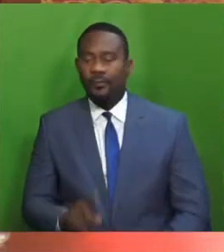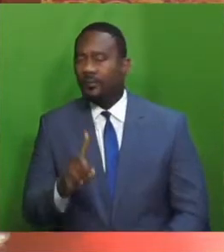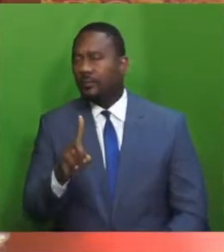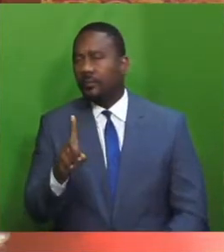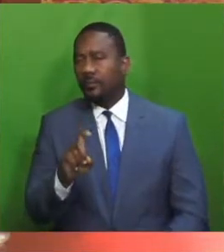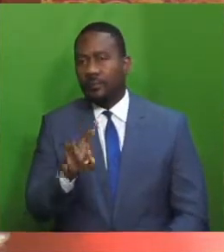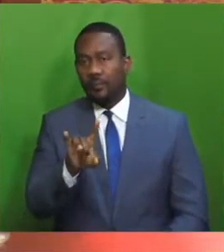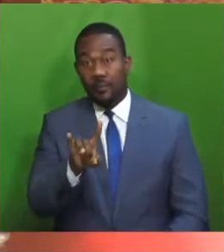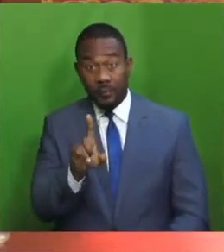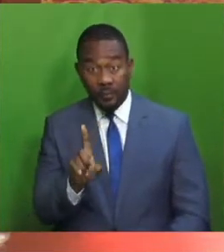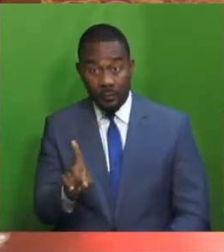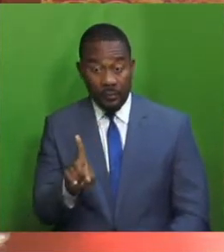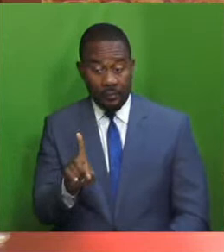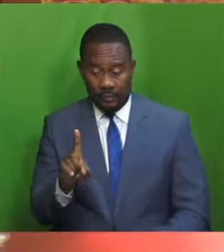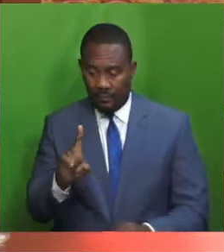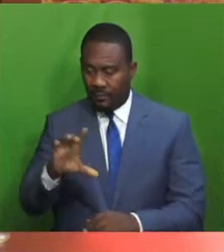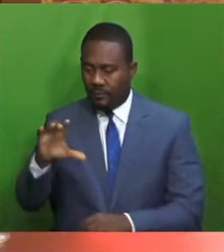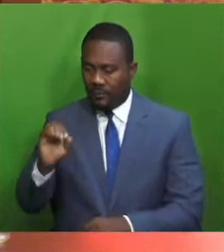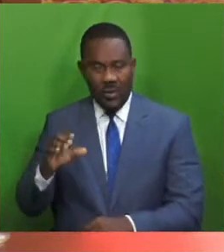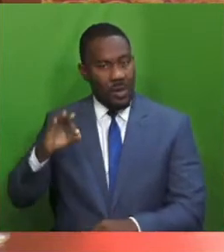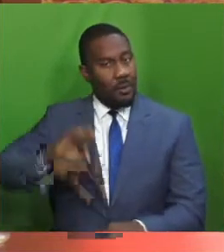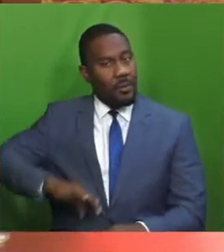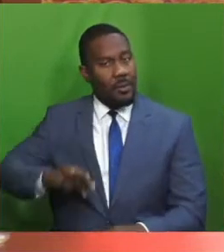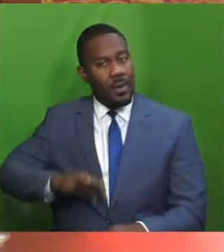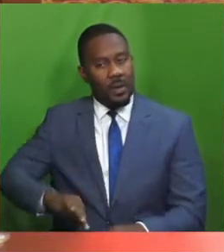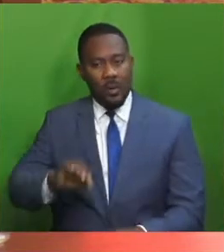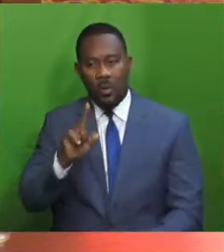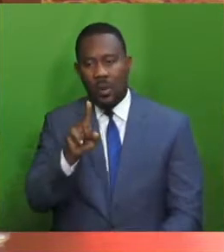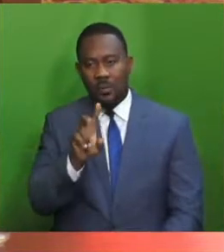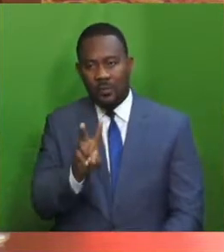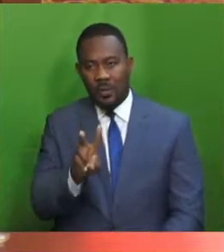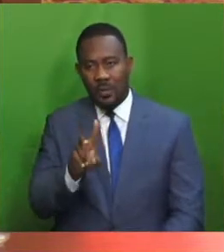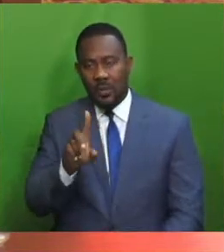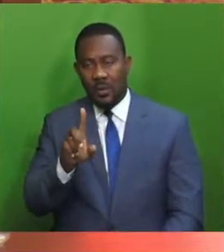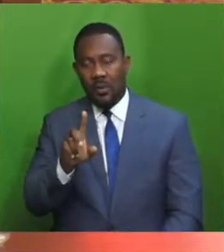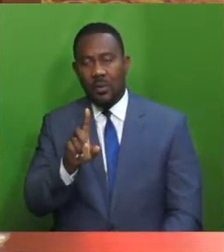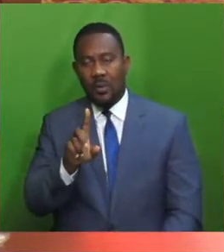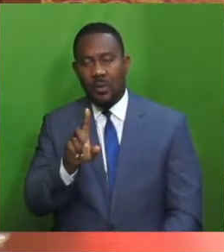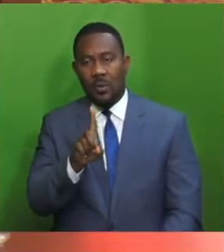181 companies at the beginning of 2020 have benefited under the 1D1F.